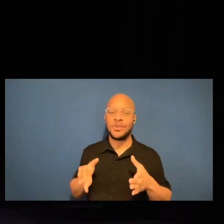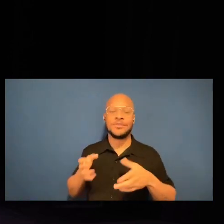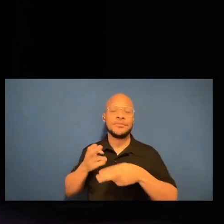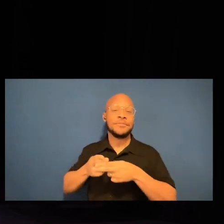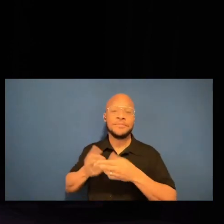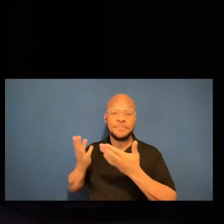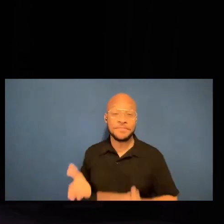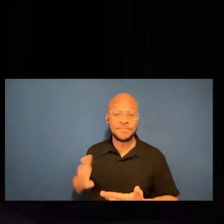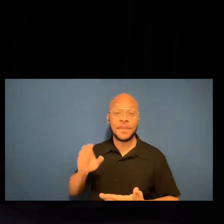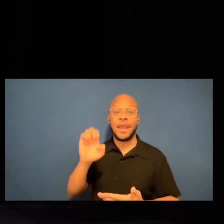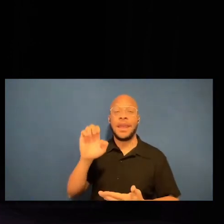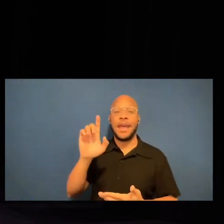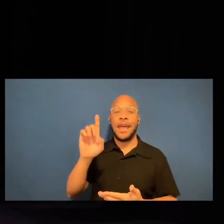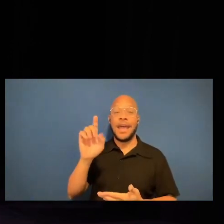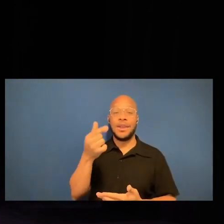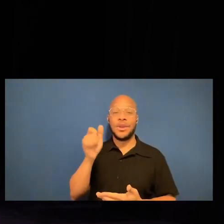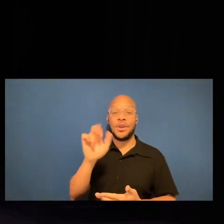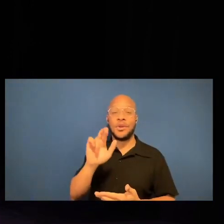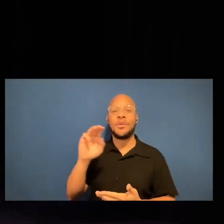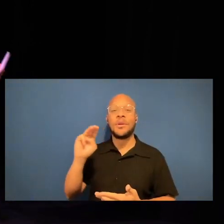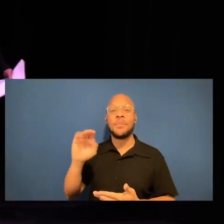please.